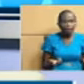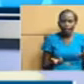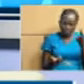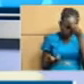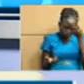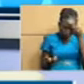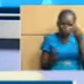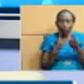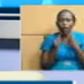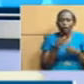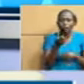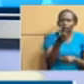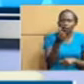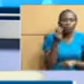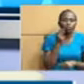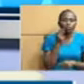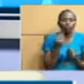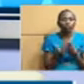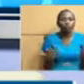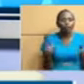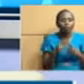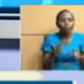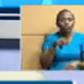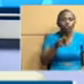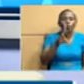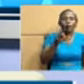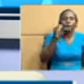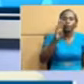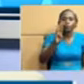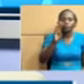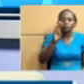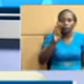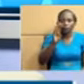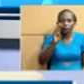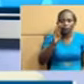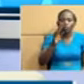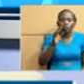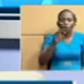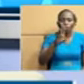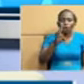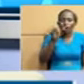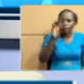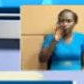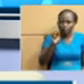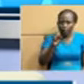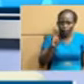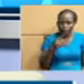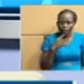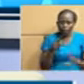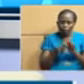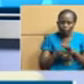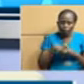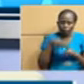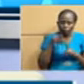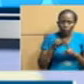education is now talking about 6 million children, yet URSB told us in 2024, you would assume that in P1 by that